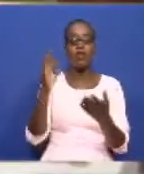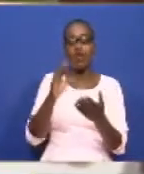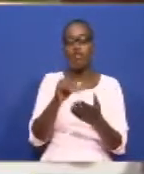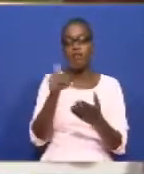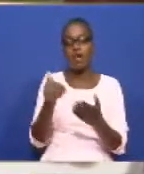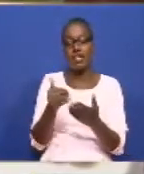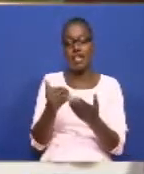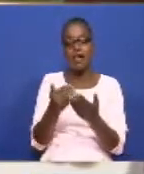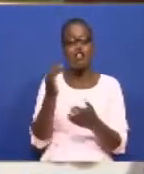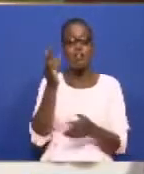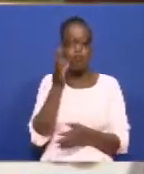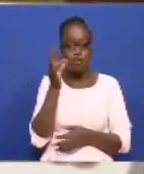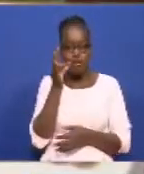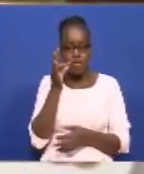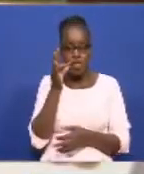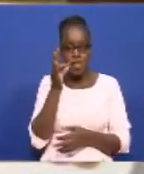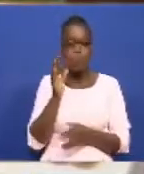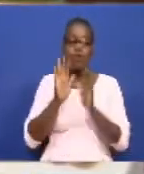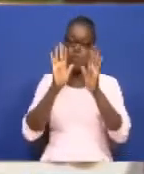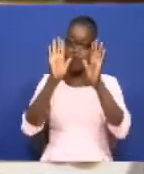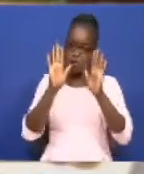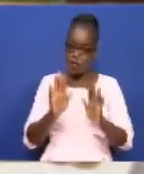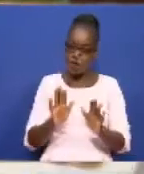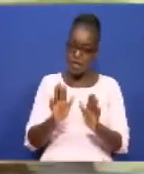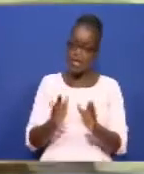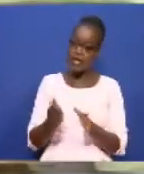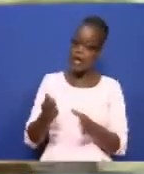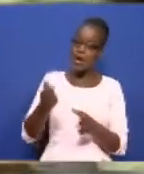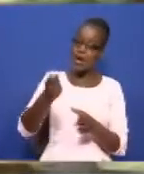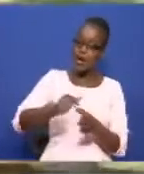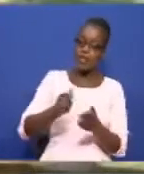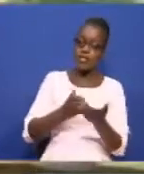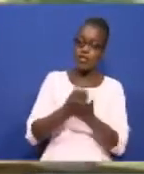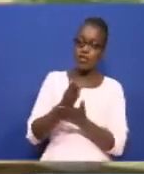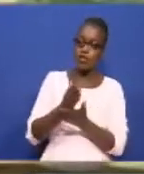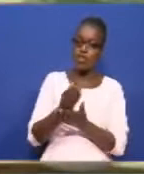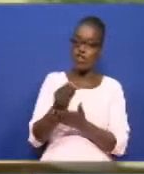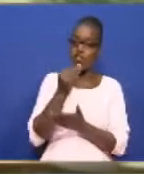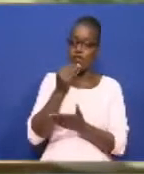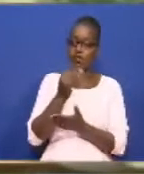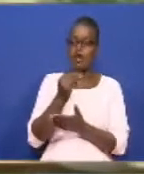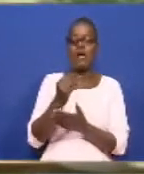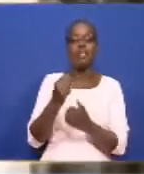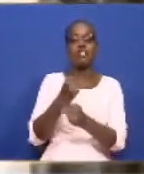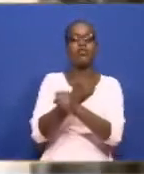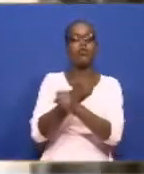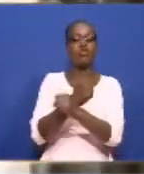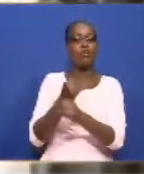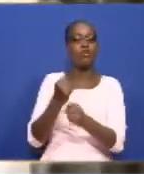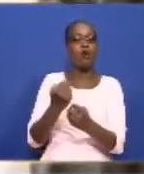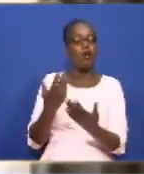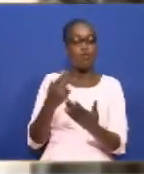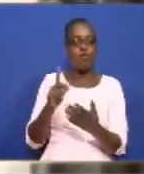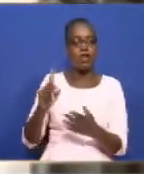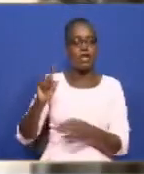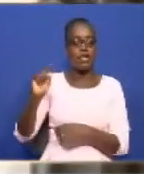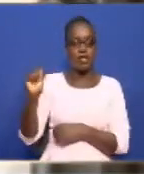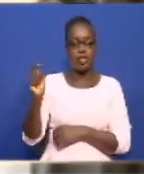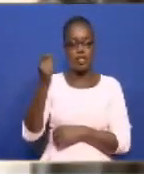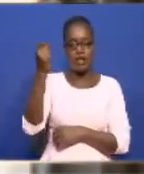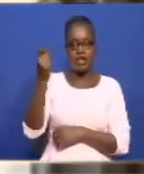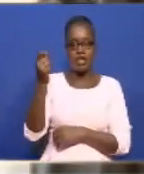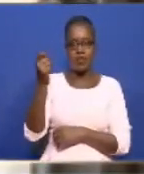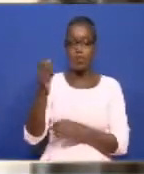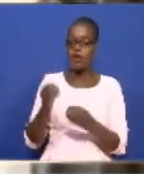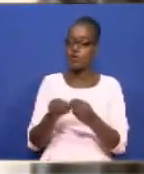abandoned fruits will be an important input in ensuring food and nutrition security for the country. The underutilized fruits being